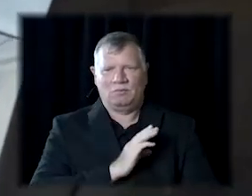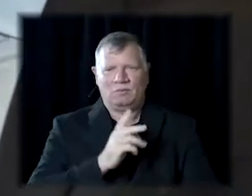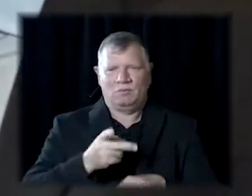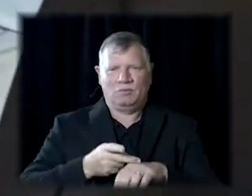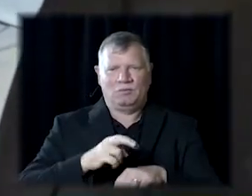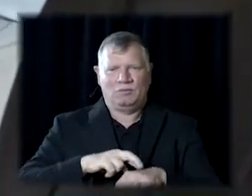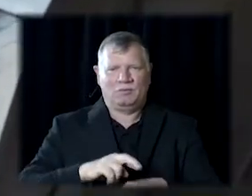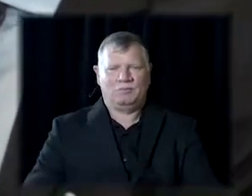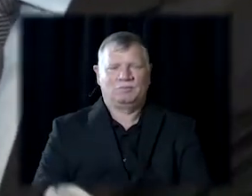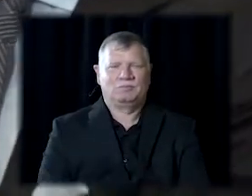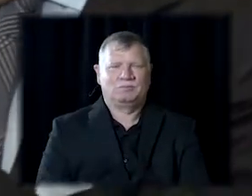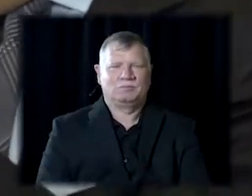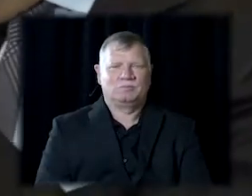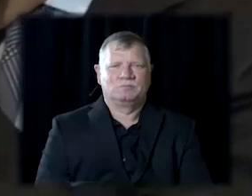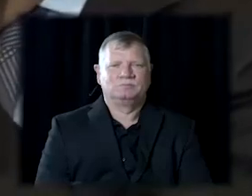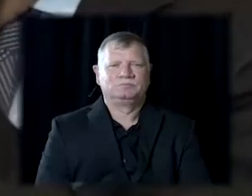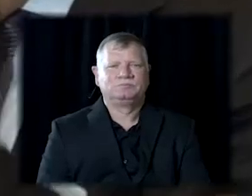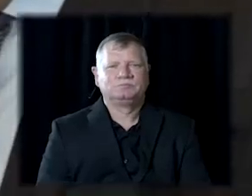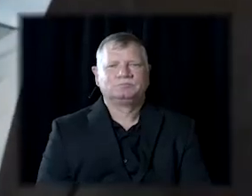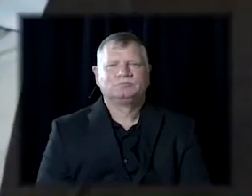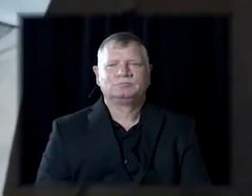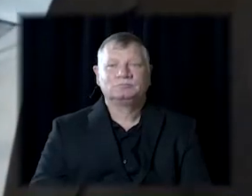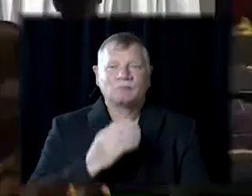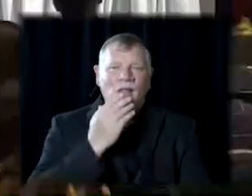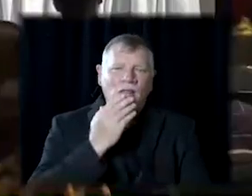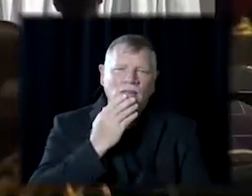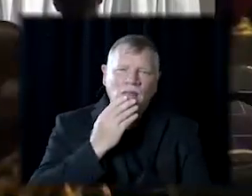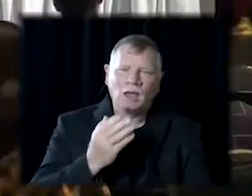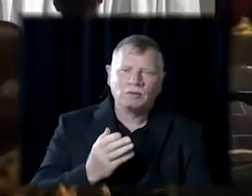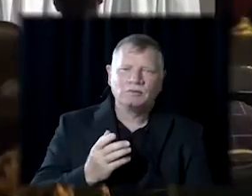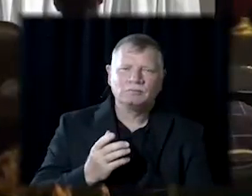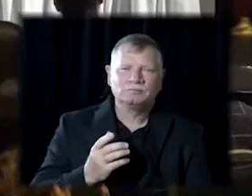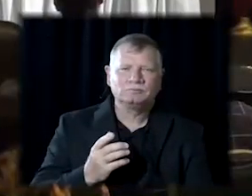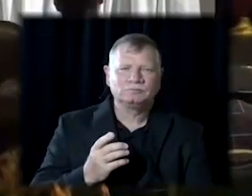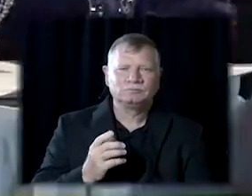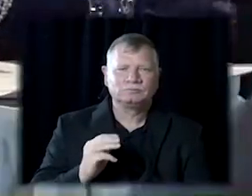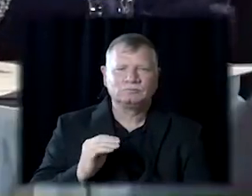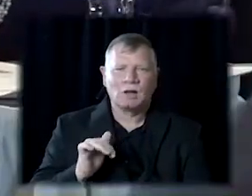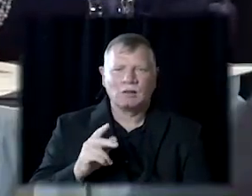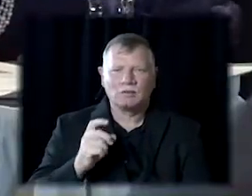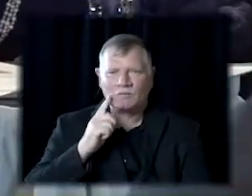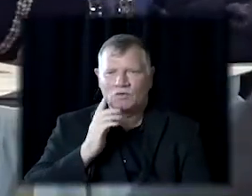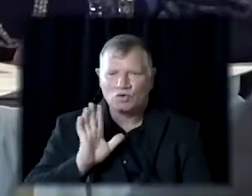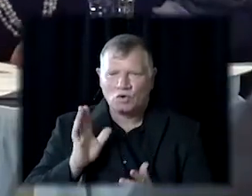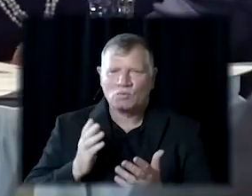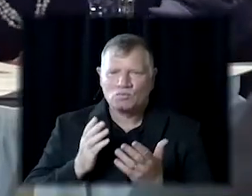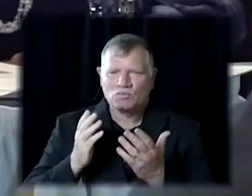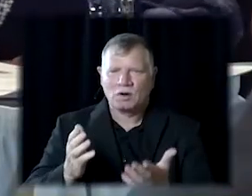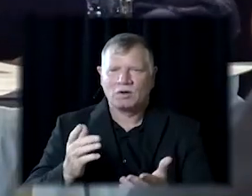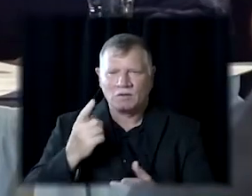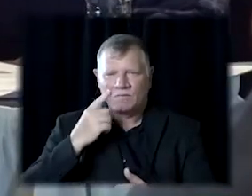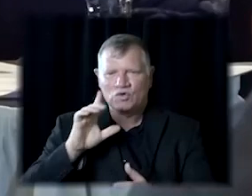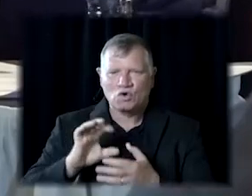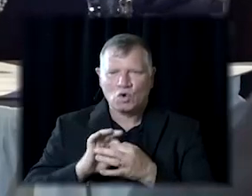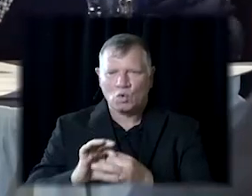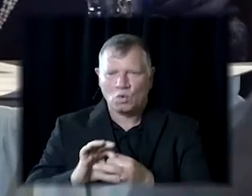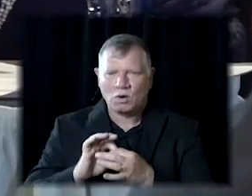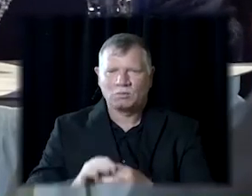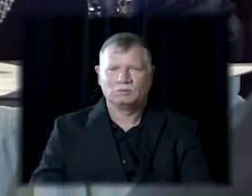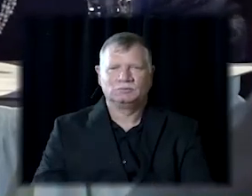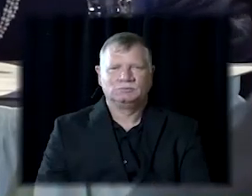Commonwealth. Thank you, Mr. Chairman. And thank you, Secretary Maldonado, for your presentation and for the